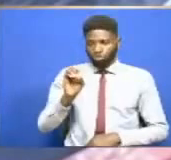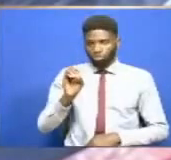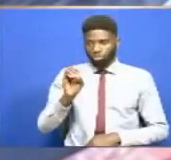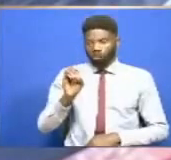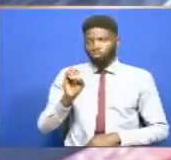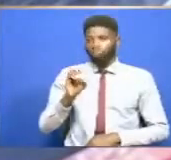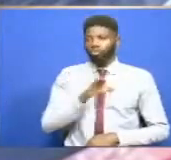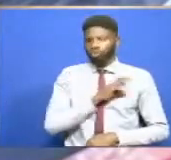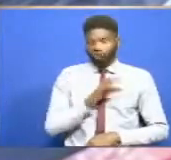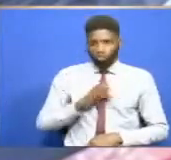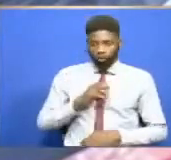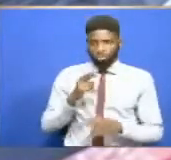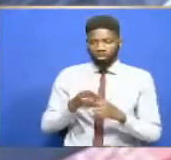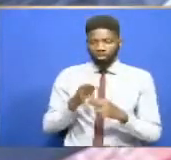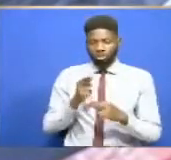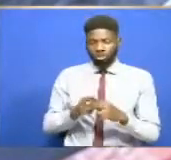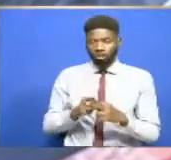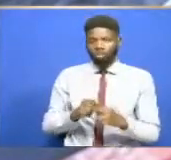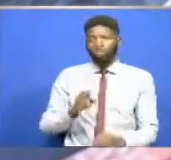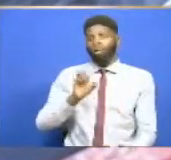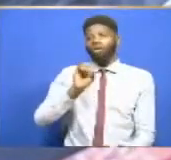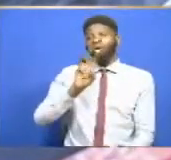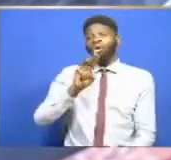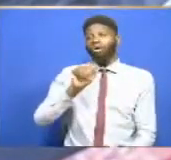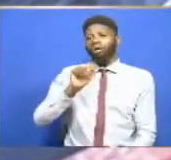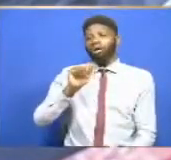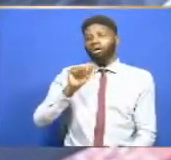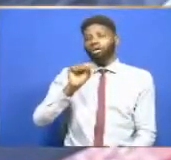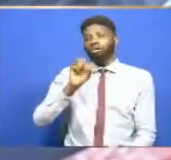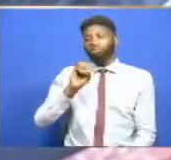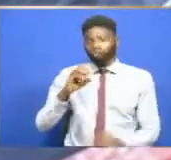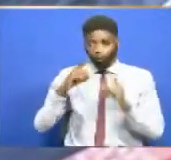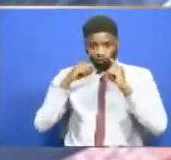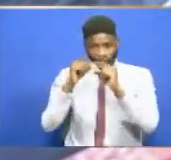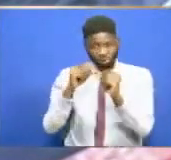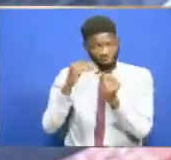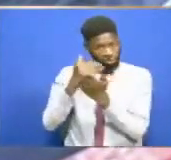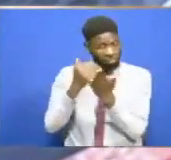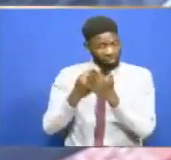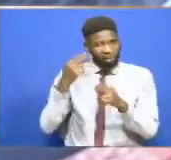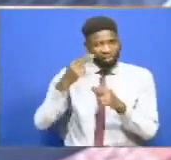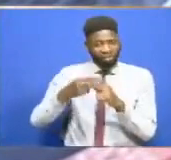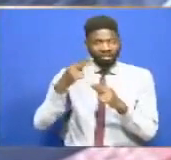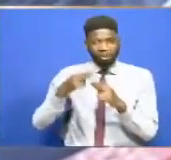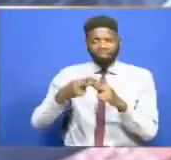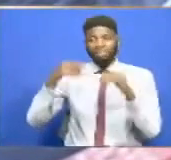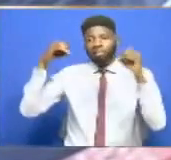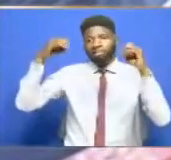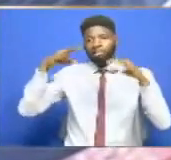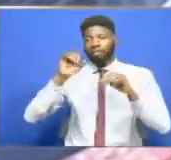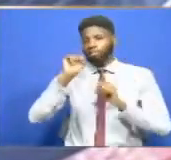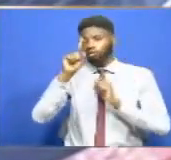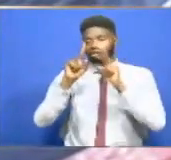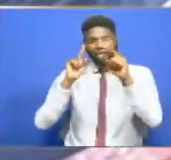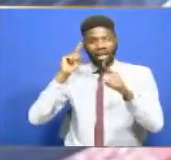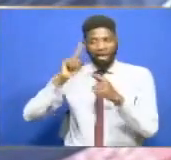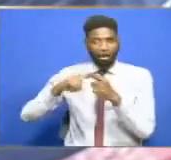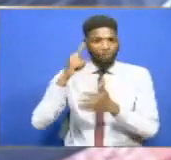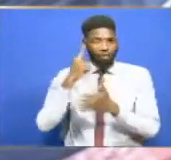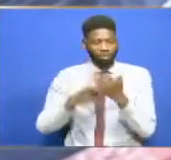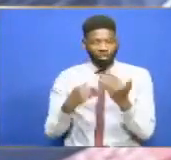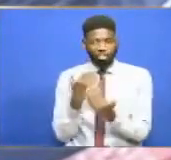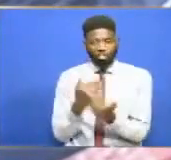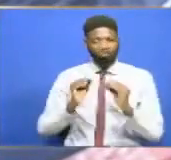says the initiative dubbed Shining Stars seeks to nurture young children in creative writing, filmmaking, photography,